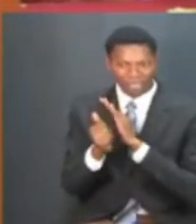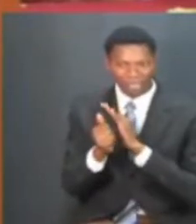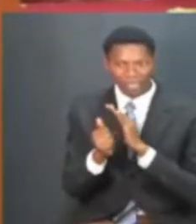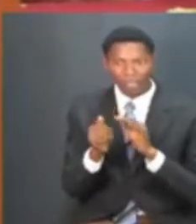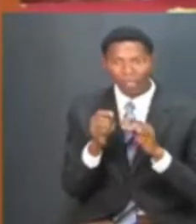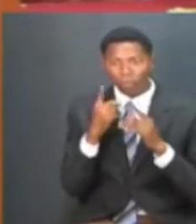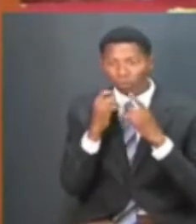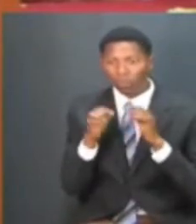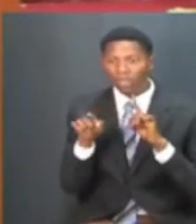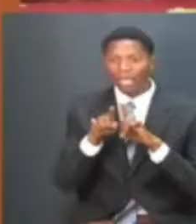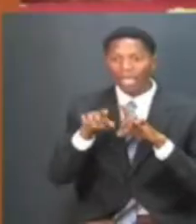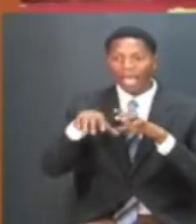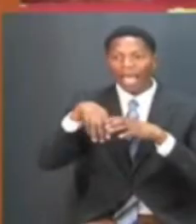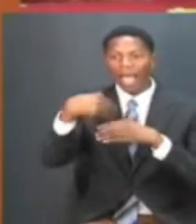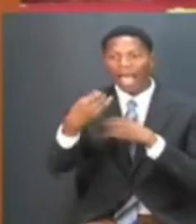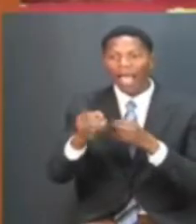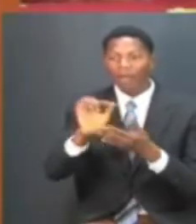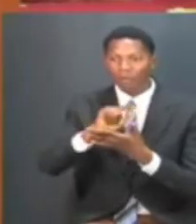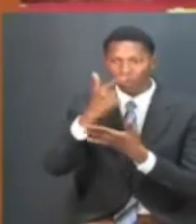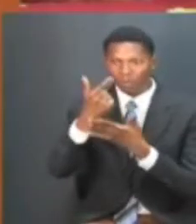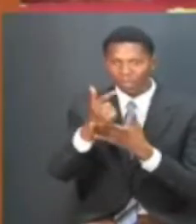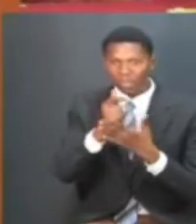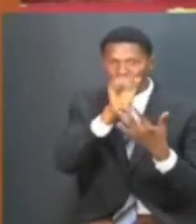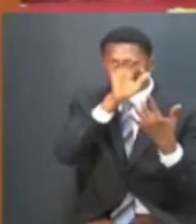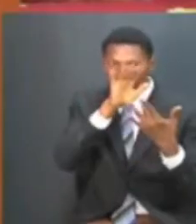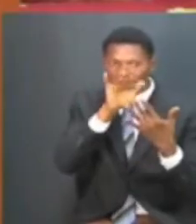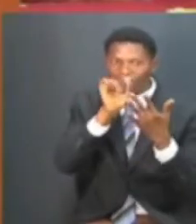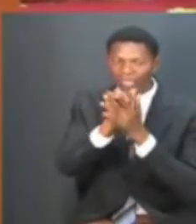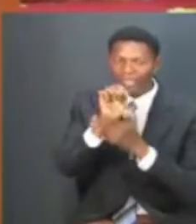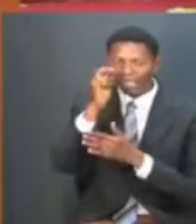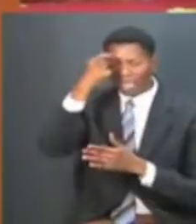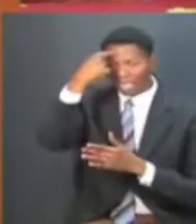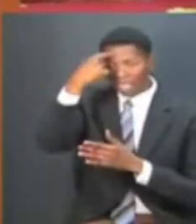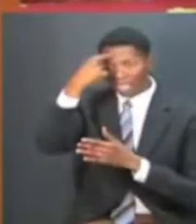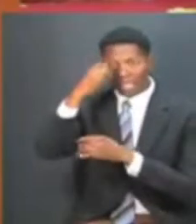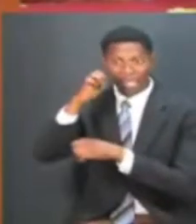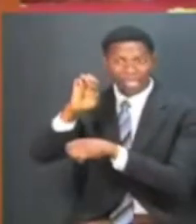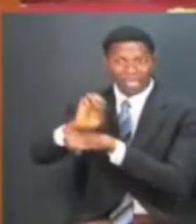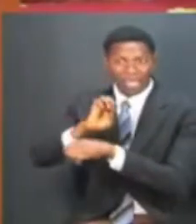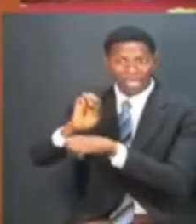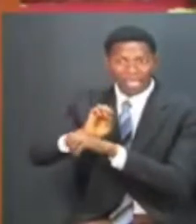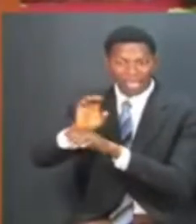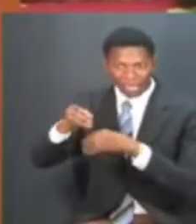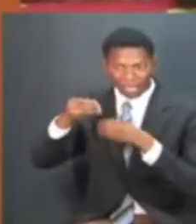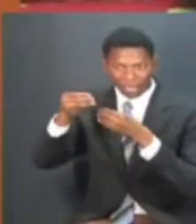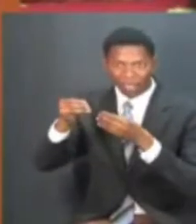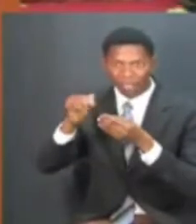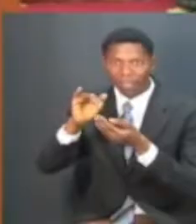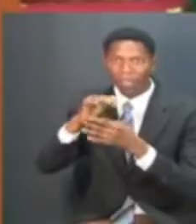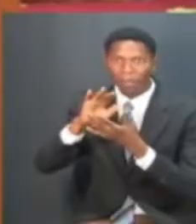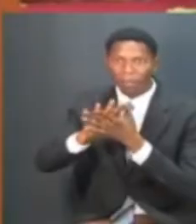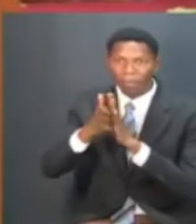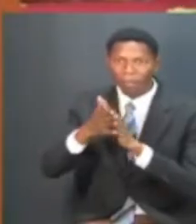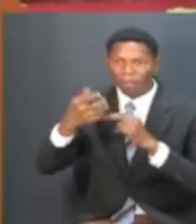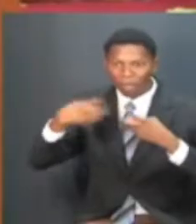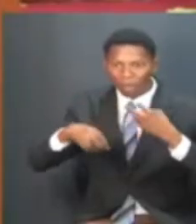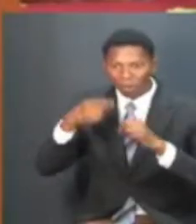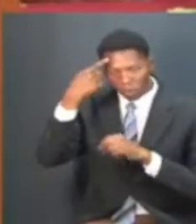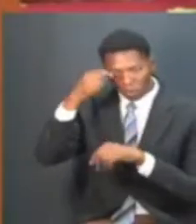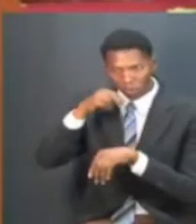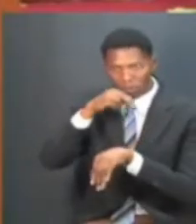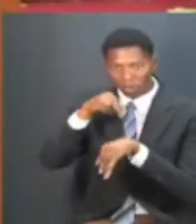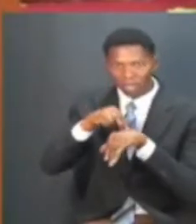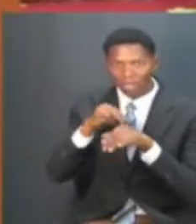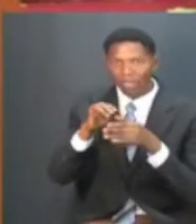leave the universities, they expect government to employ them. And that is creating a problem for the nation. So it is